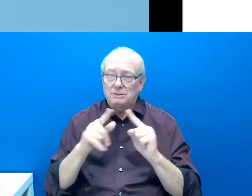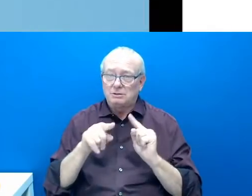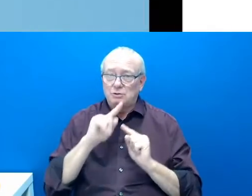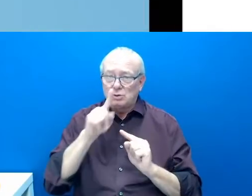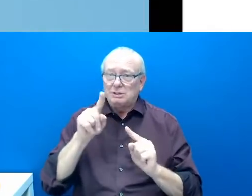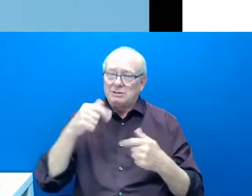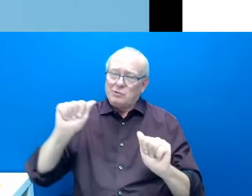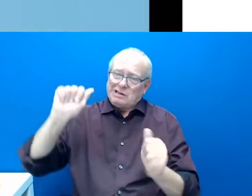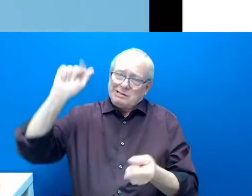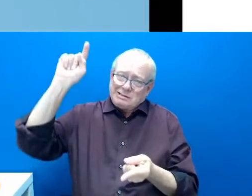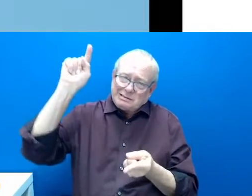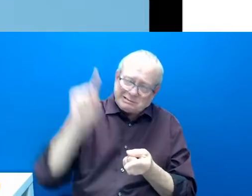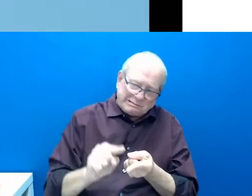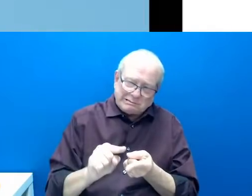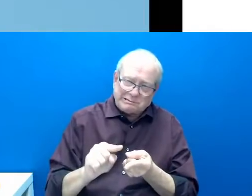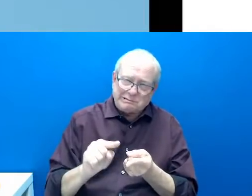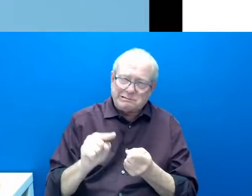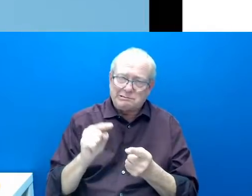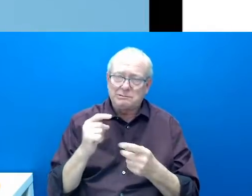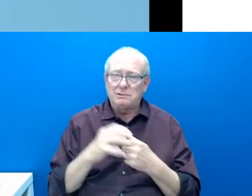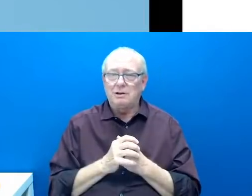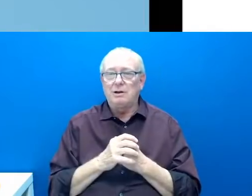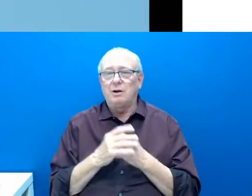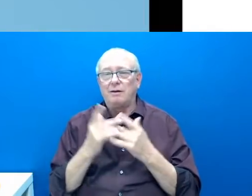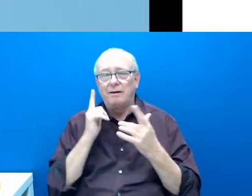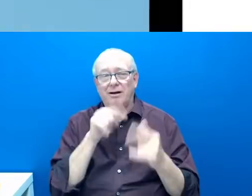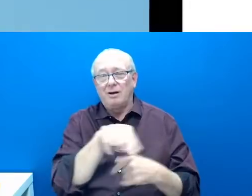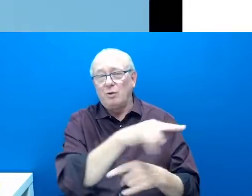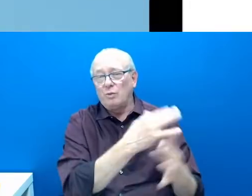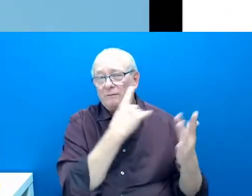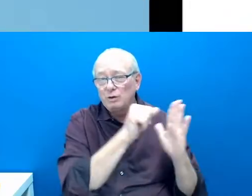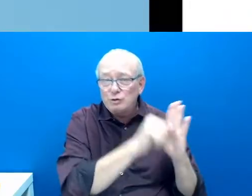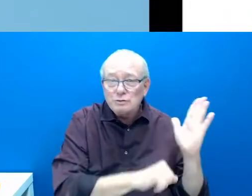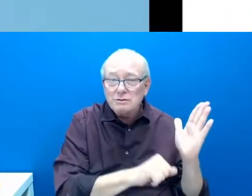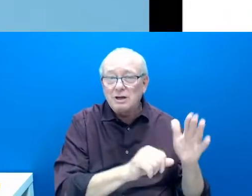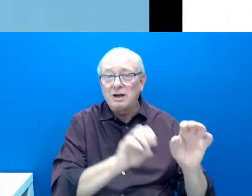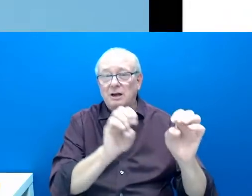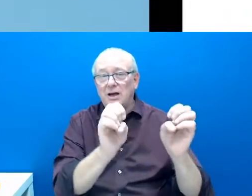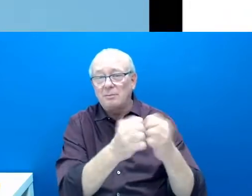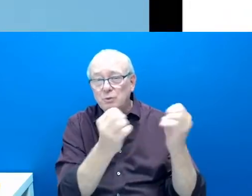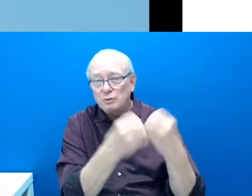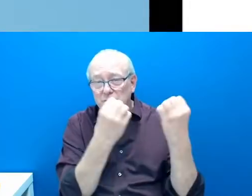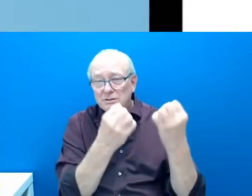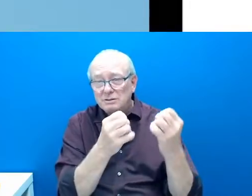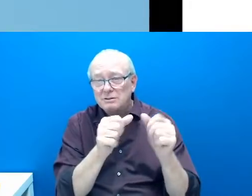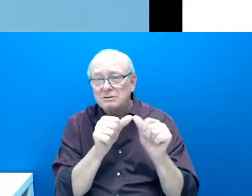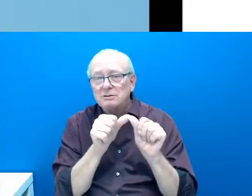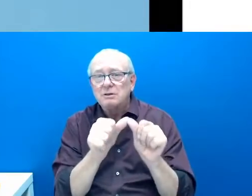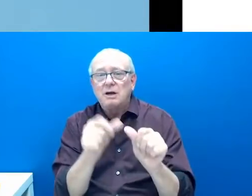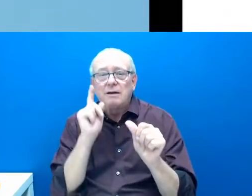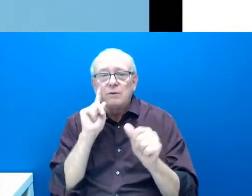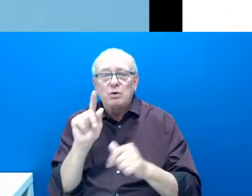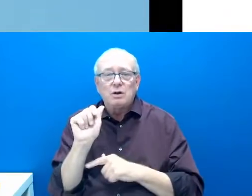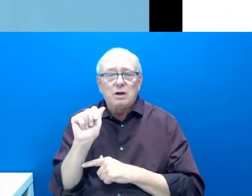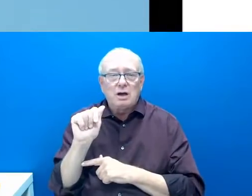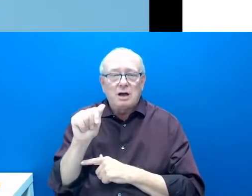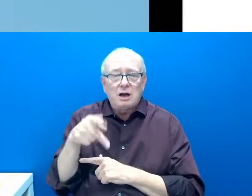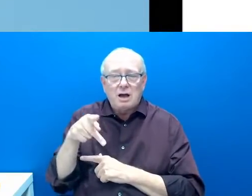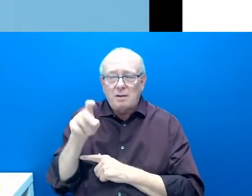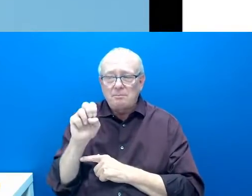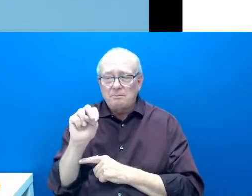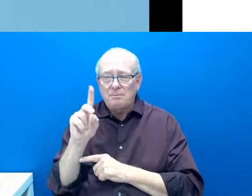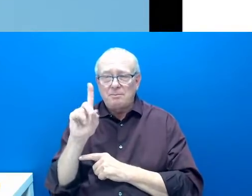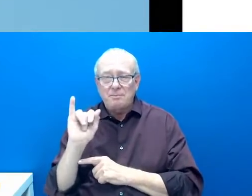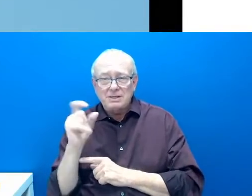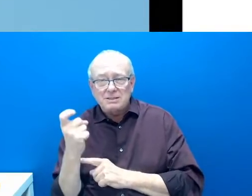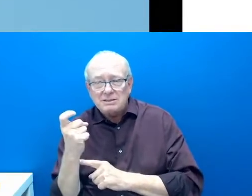surgery. So it's important to know that emergency surgery continues. So if you have appendicitis or cholecystitis, or you have a